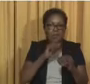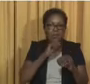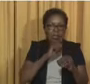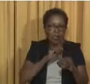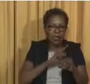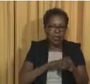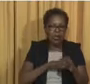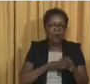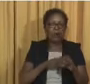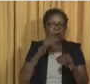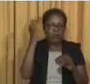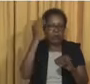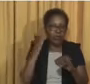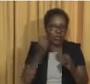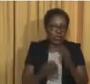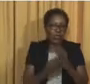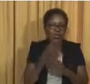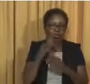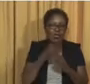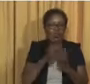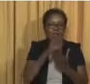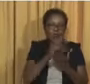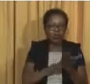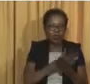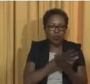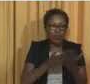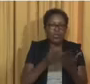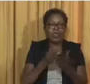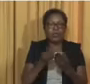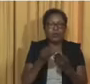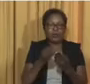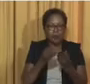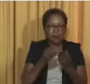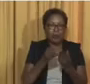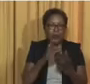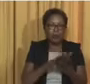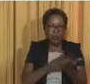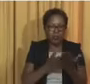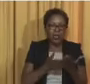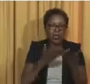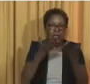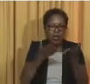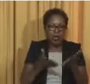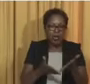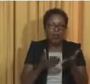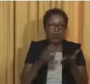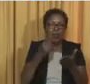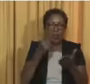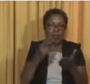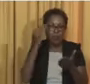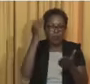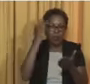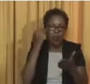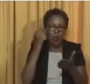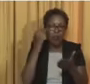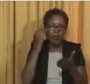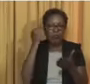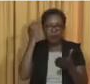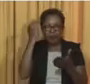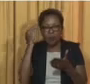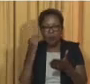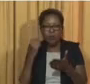structure doctrine is inappropriate and undesirable. Therefore, the two courts below and by finding a